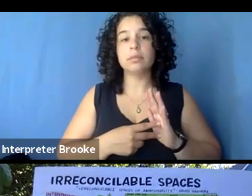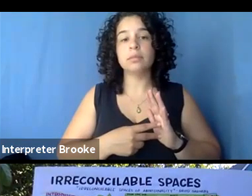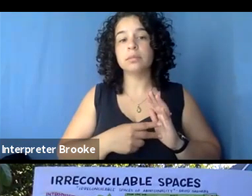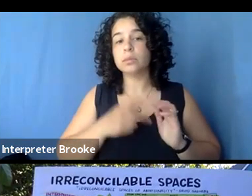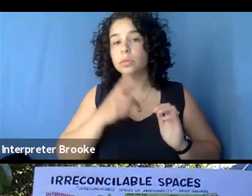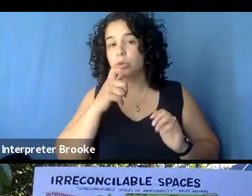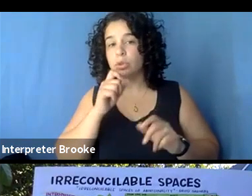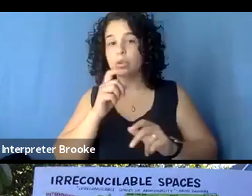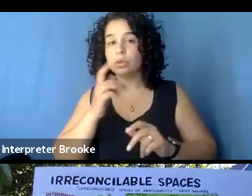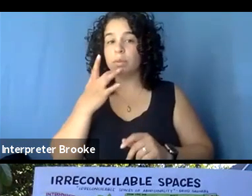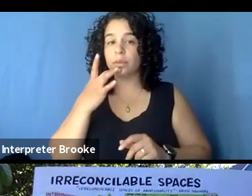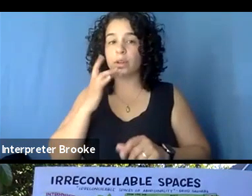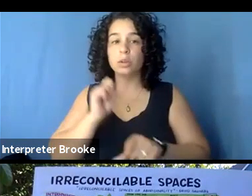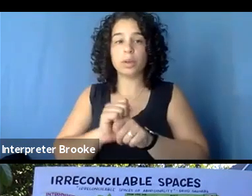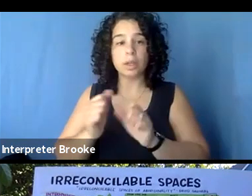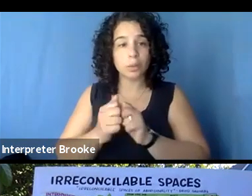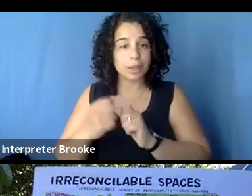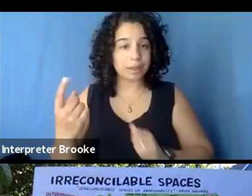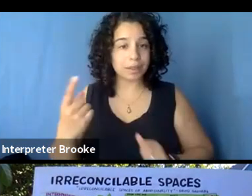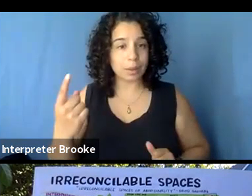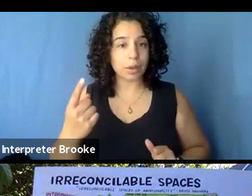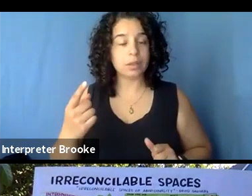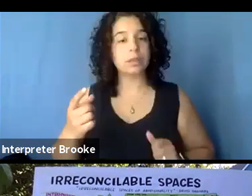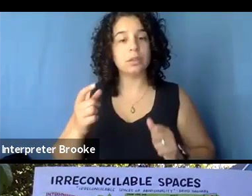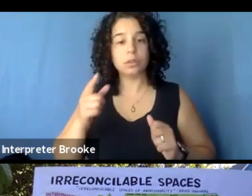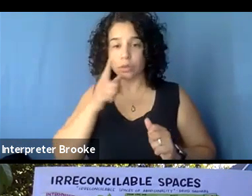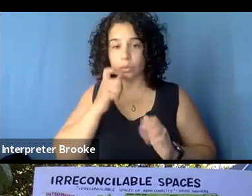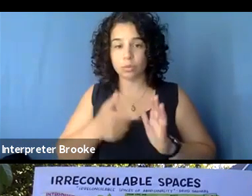with a signer,